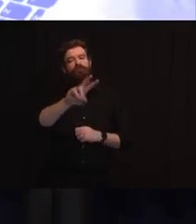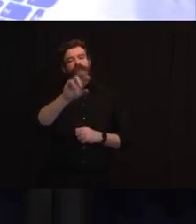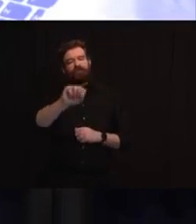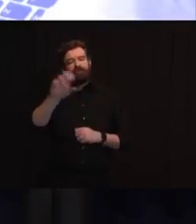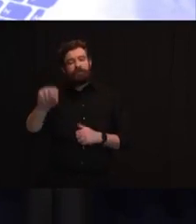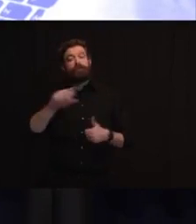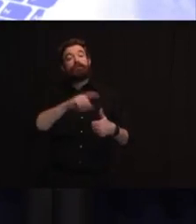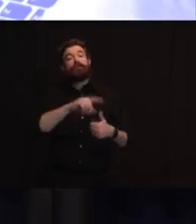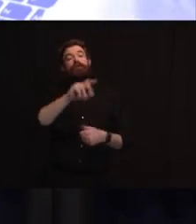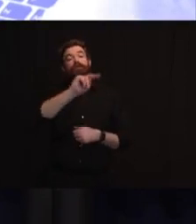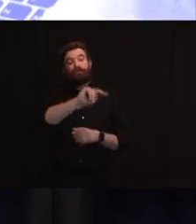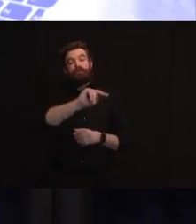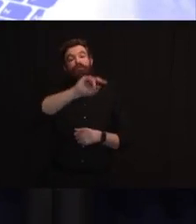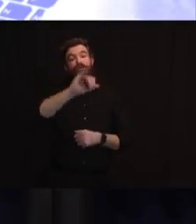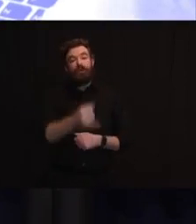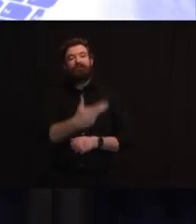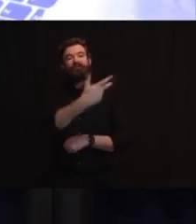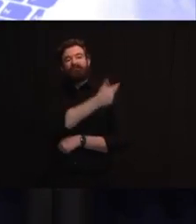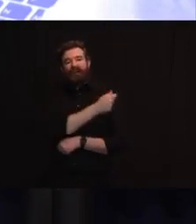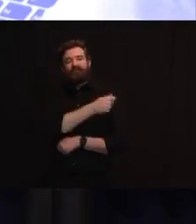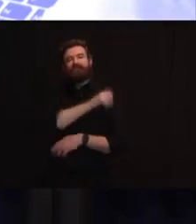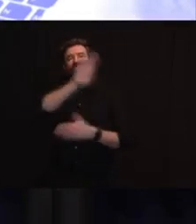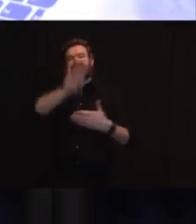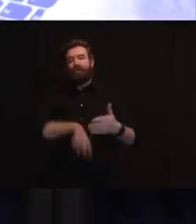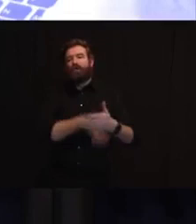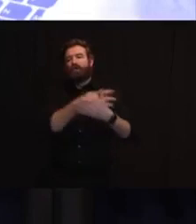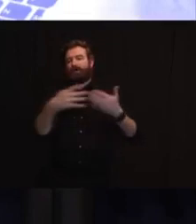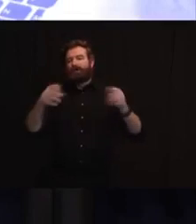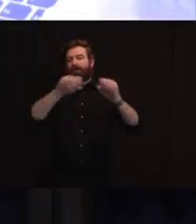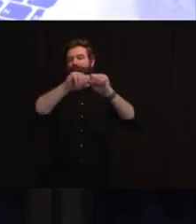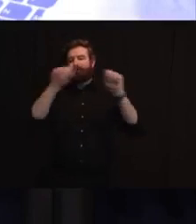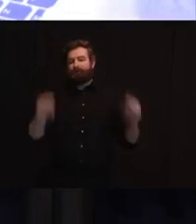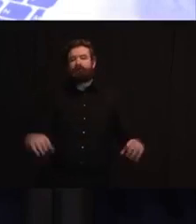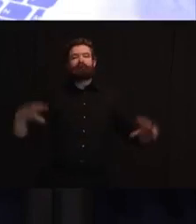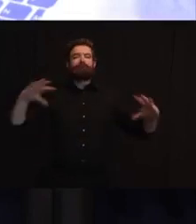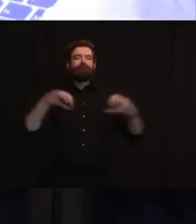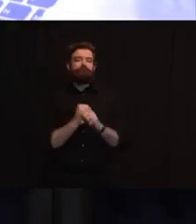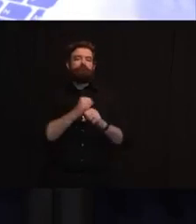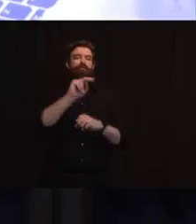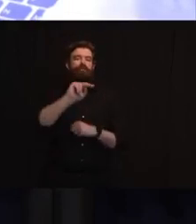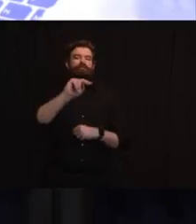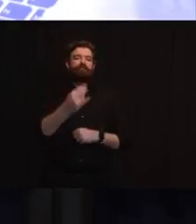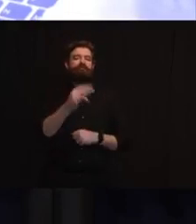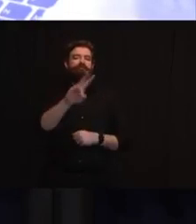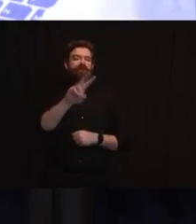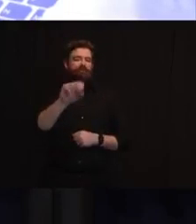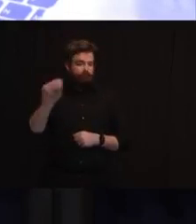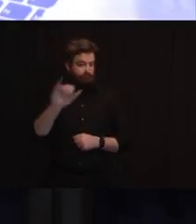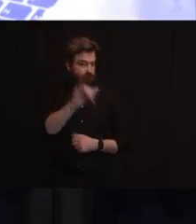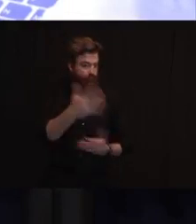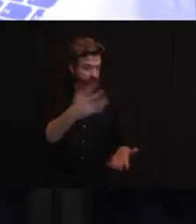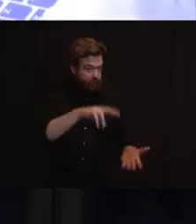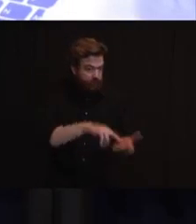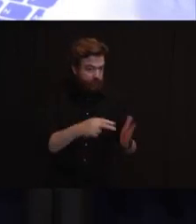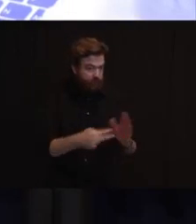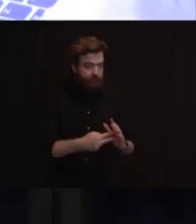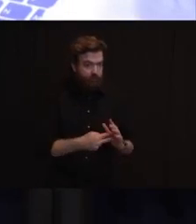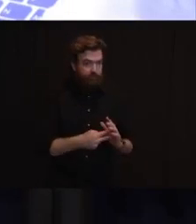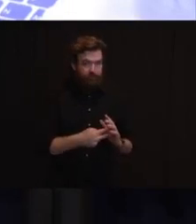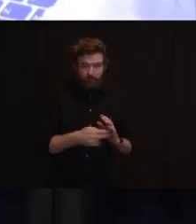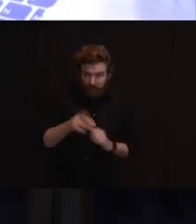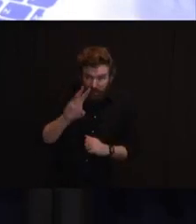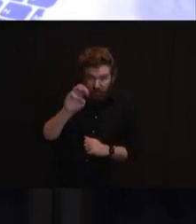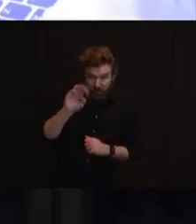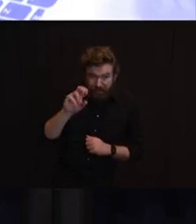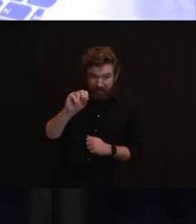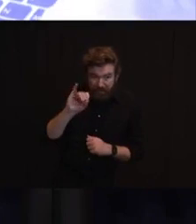New Jersey vaccine scheduling system. Oh, I'm sorry, I didn't get that. And that's a website, or? That's a website, or is that something?